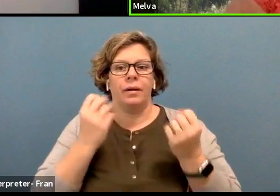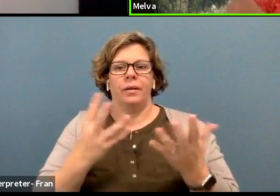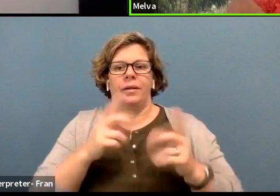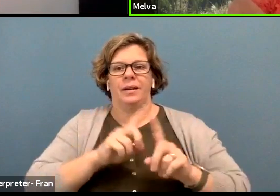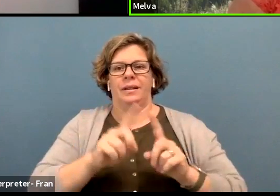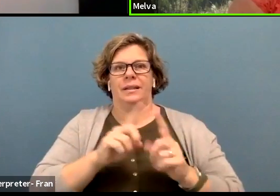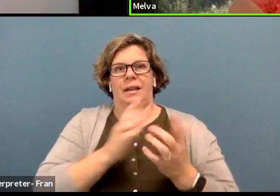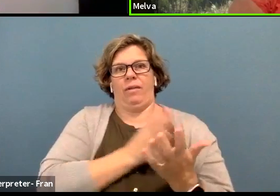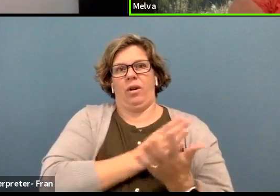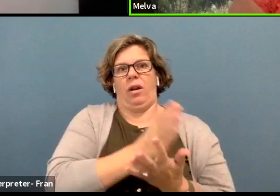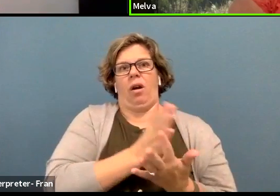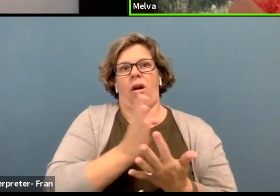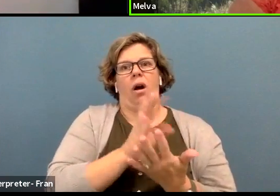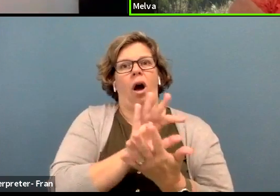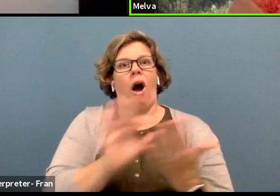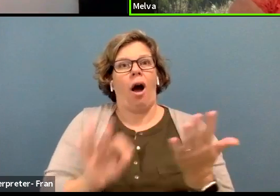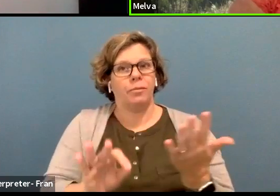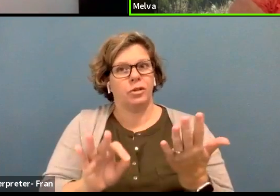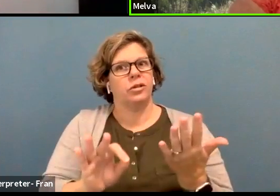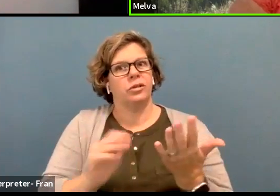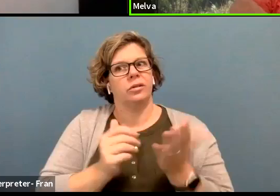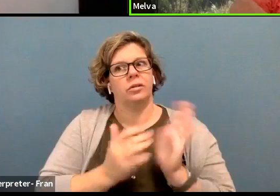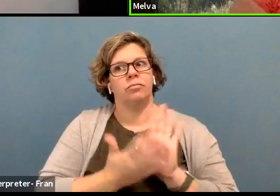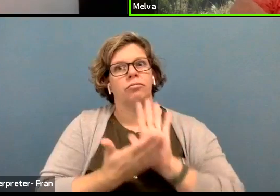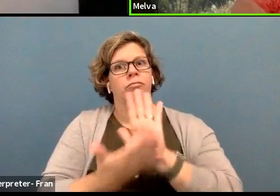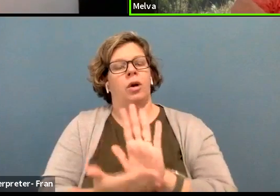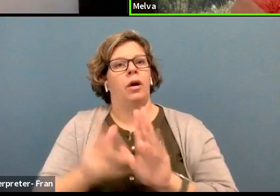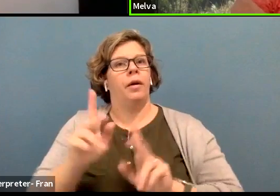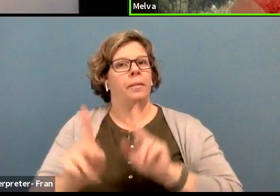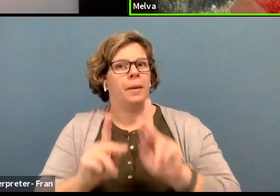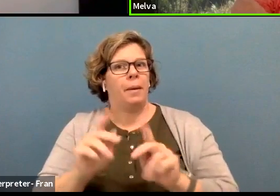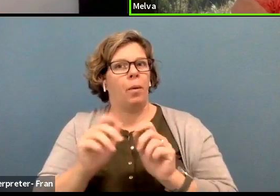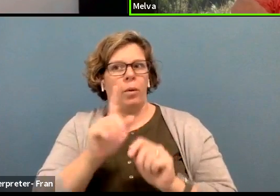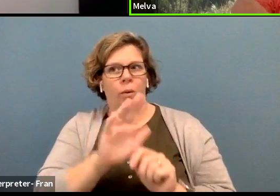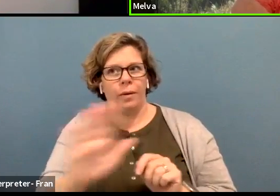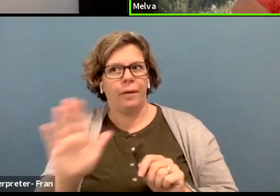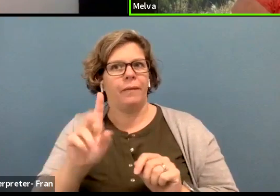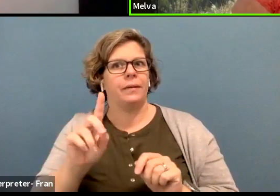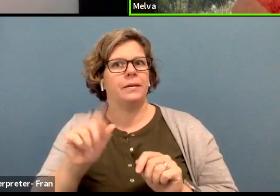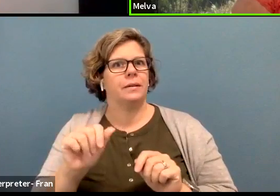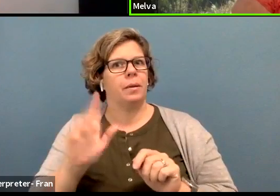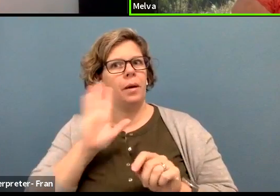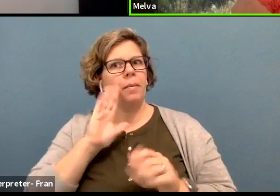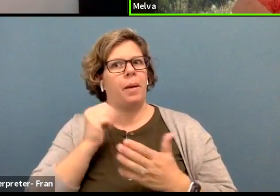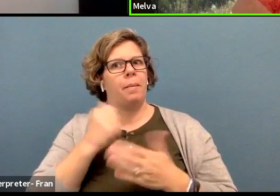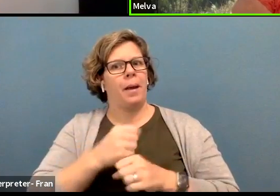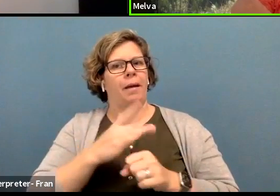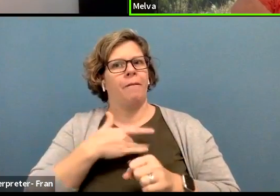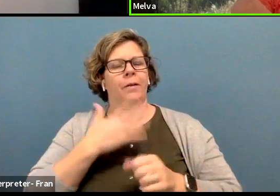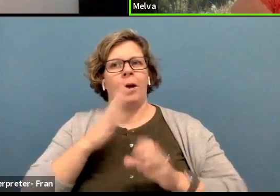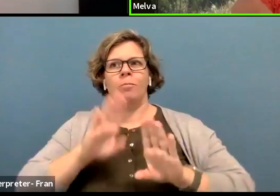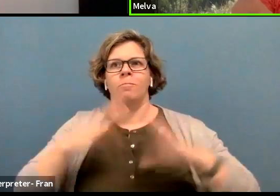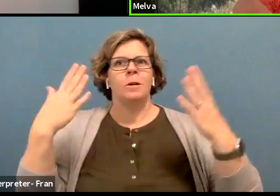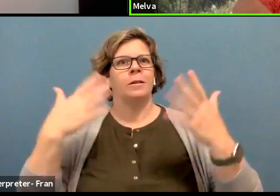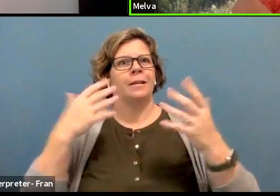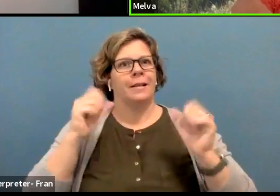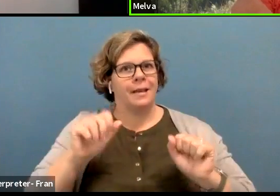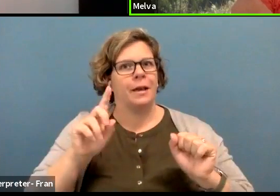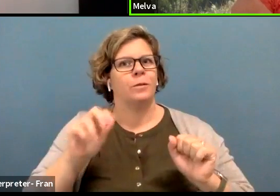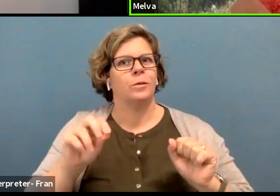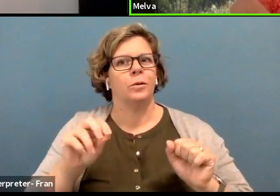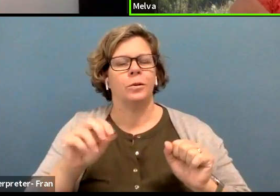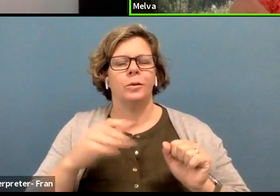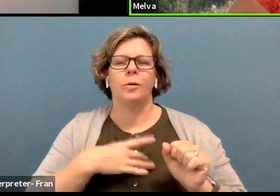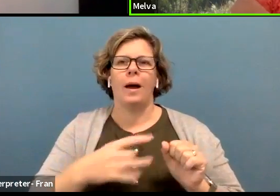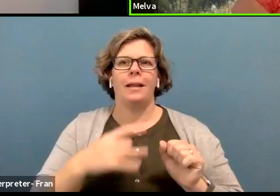avenues for people with disabilities and open doors. So we need to have those stories told. And so I'd like to have people either